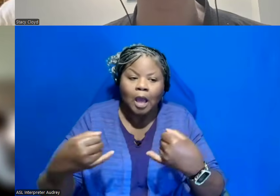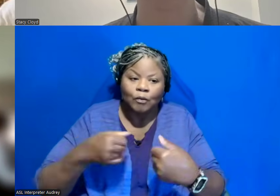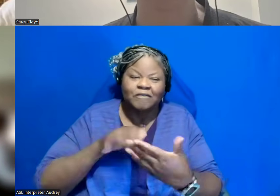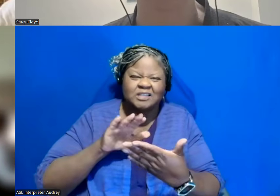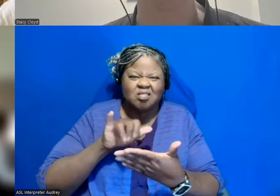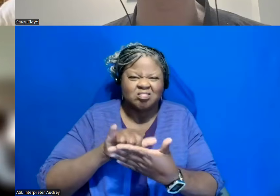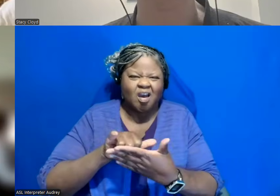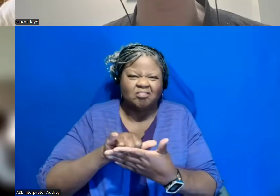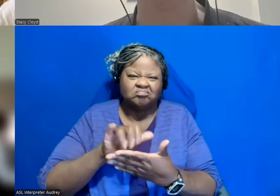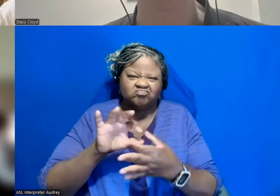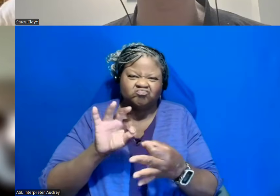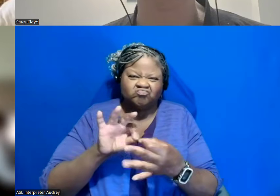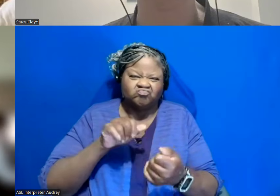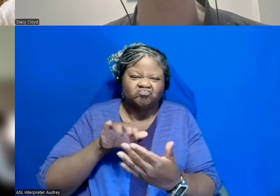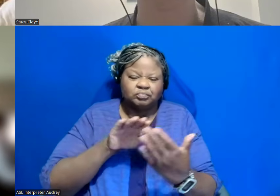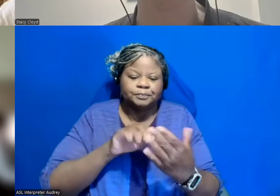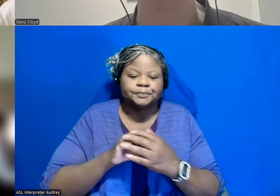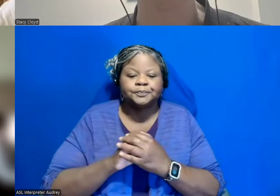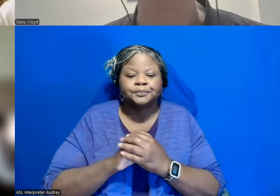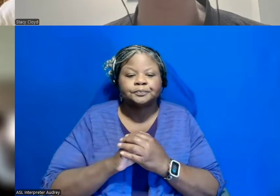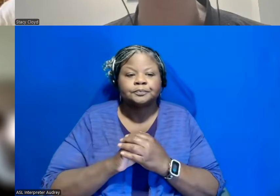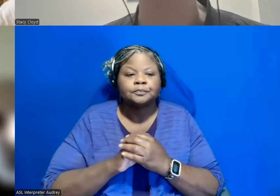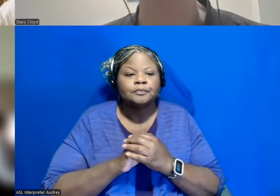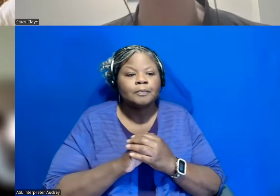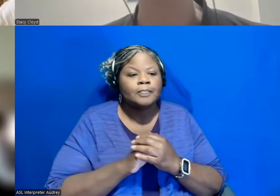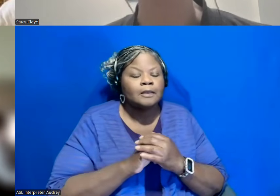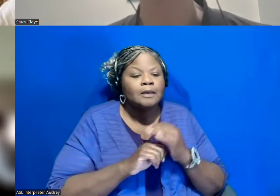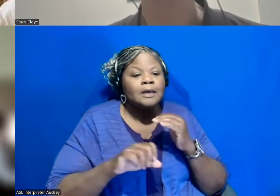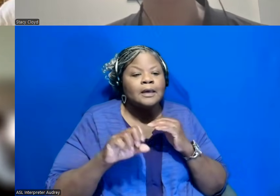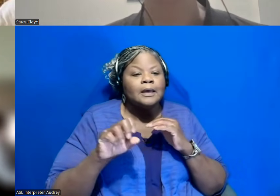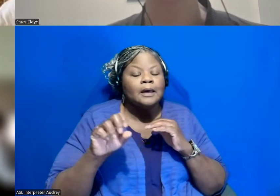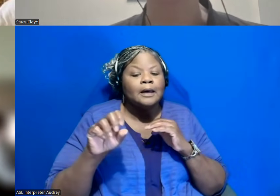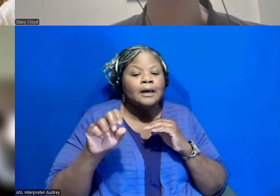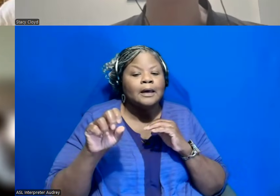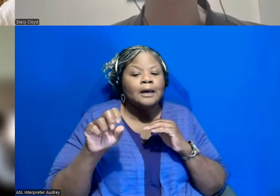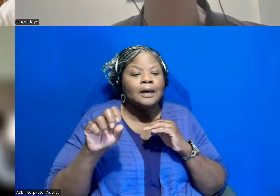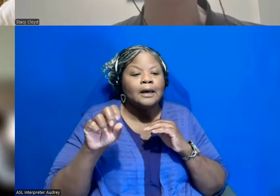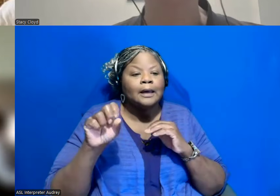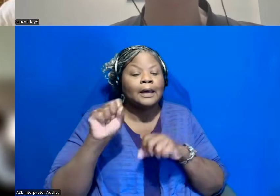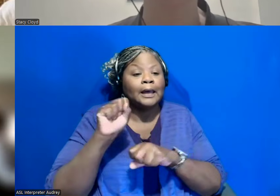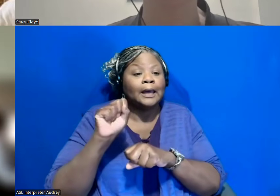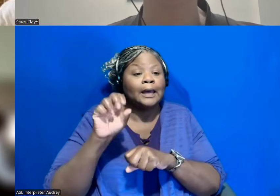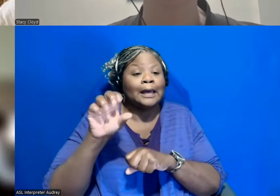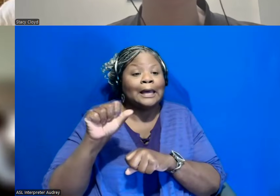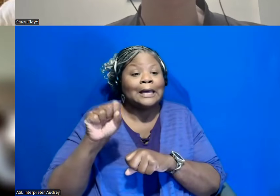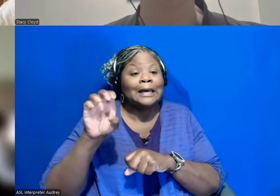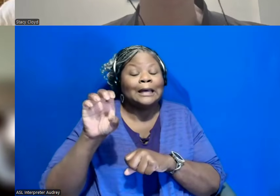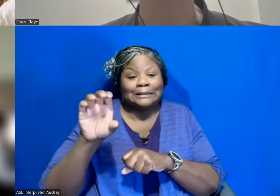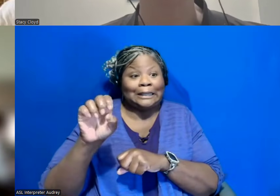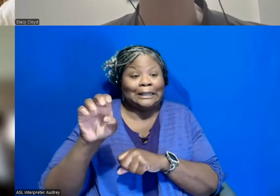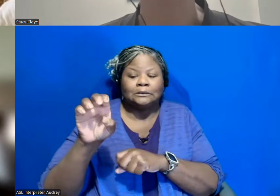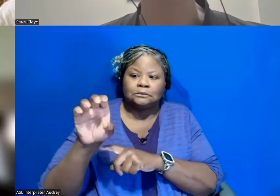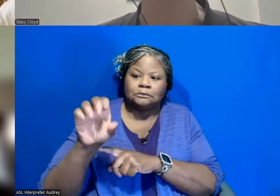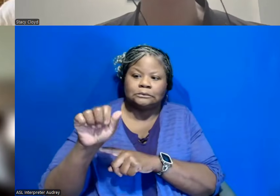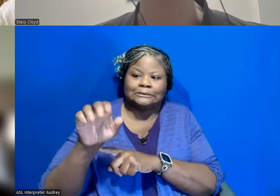of thing. Caseworkers can advocate for, on behalf of constituents or their representatives,